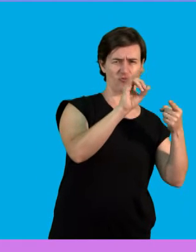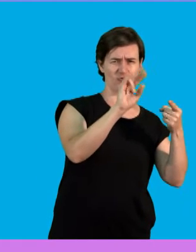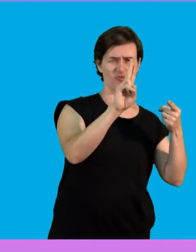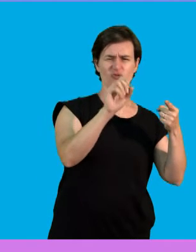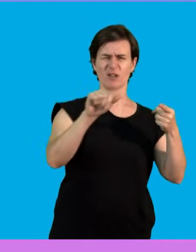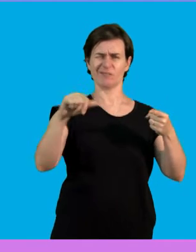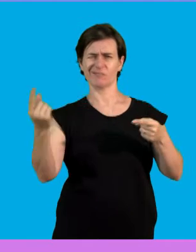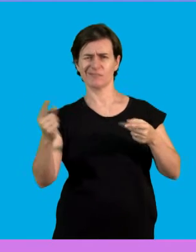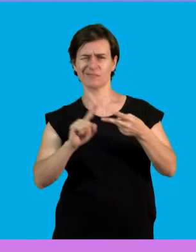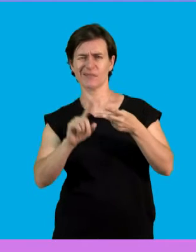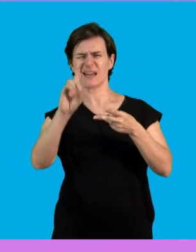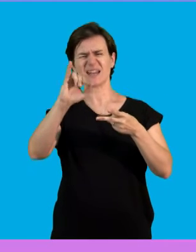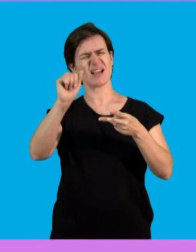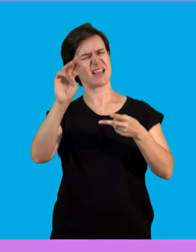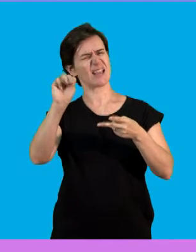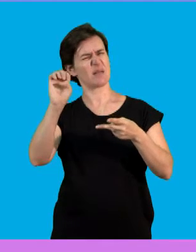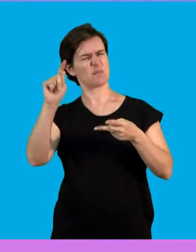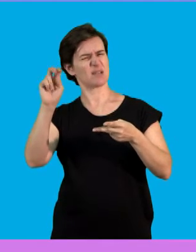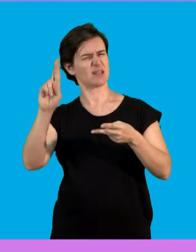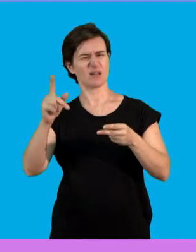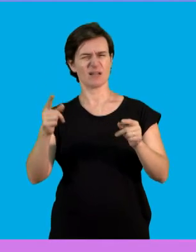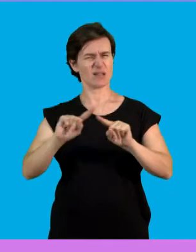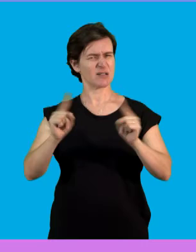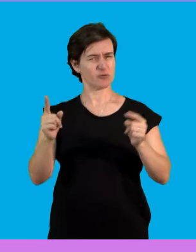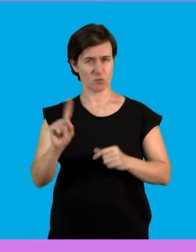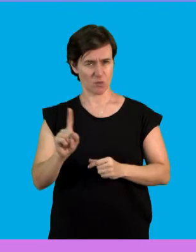a radius and a diameter.